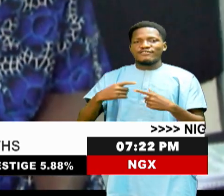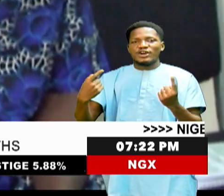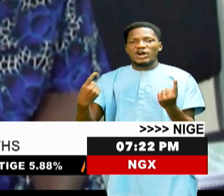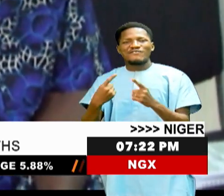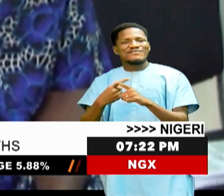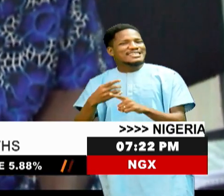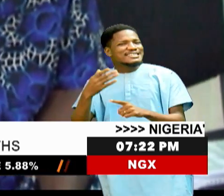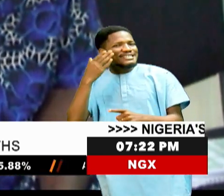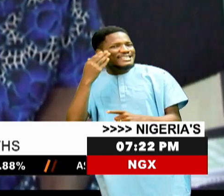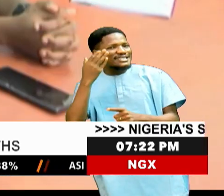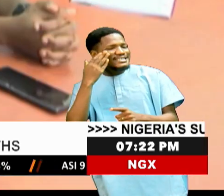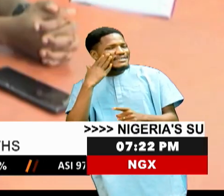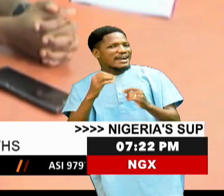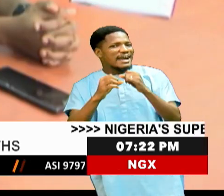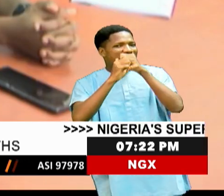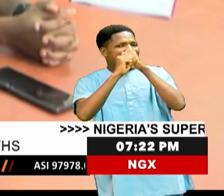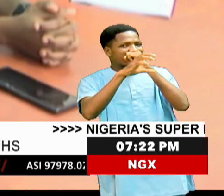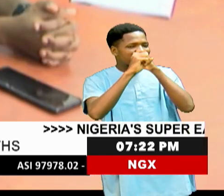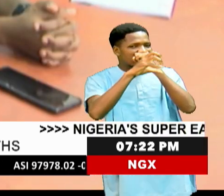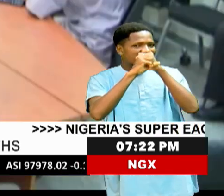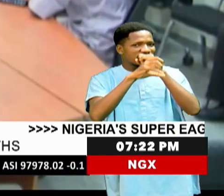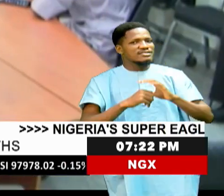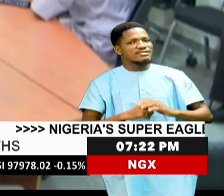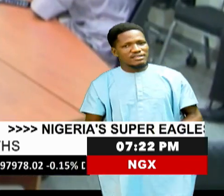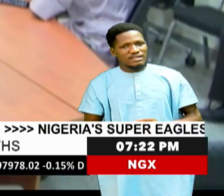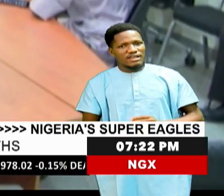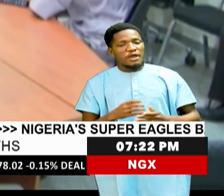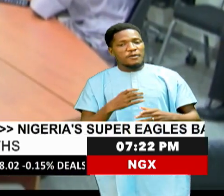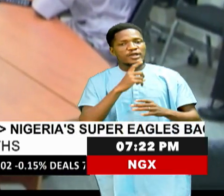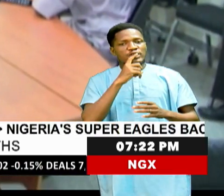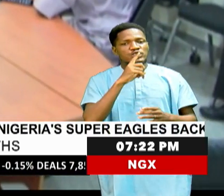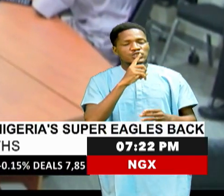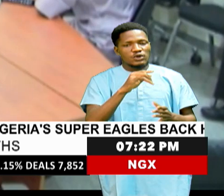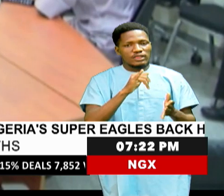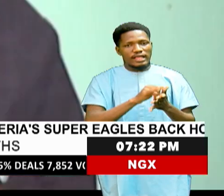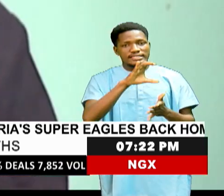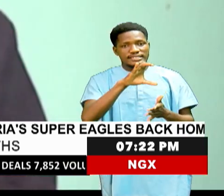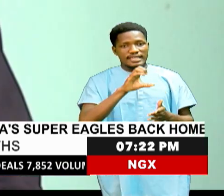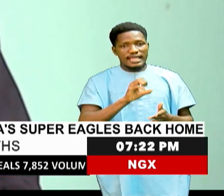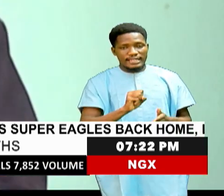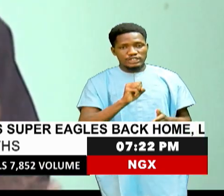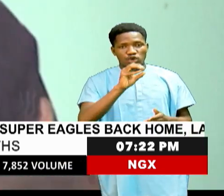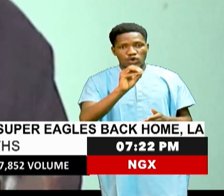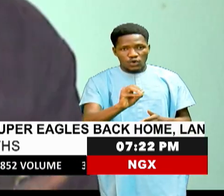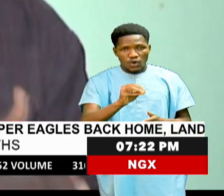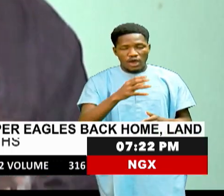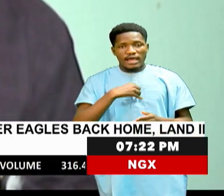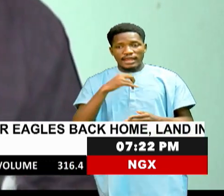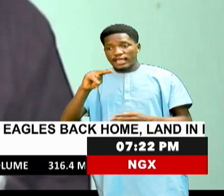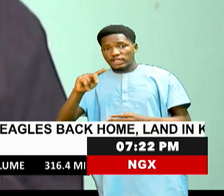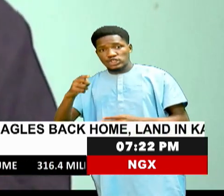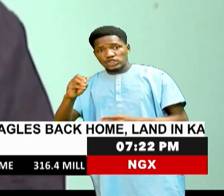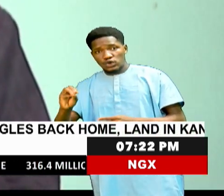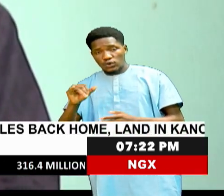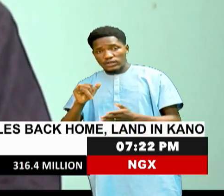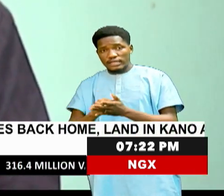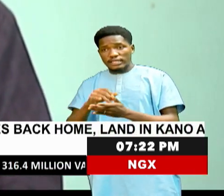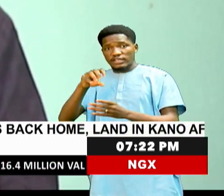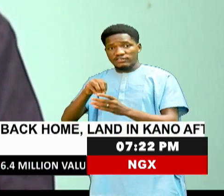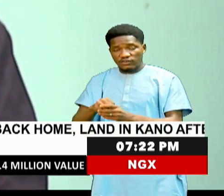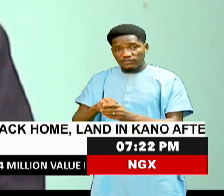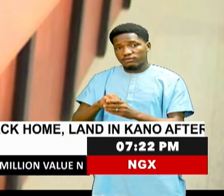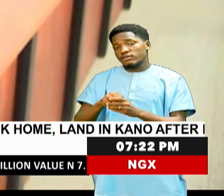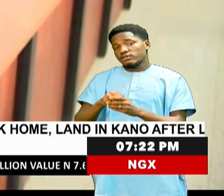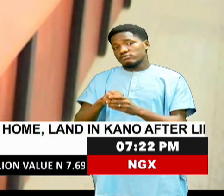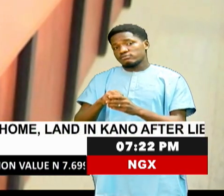training workshop is to ensure that civil society groups and non-governmental organizations that are in conflict management has the relevant